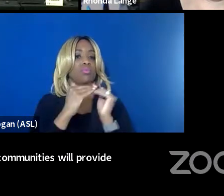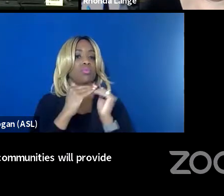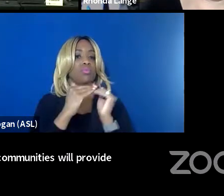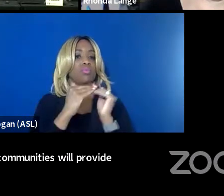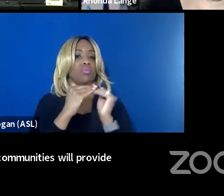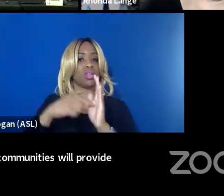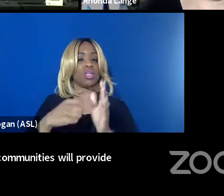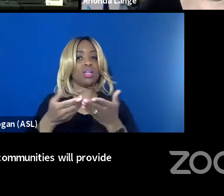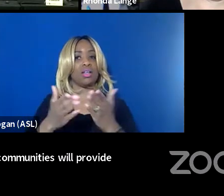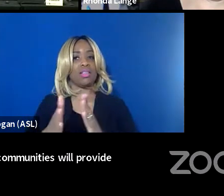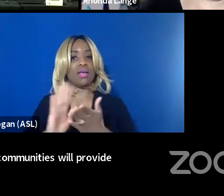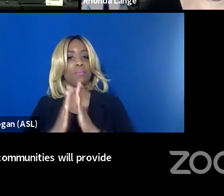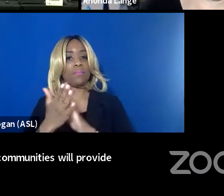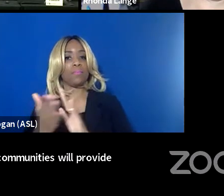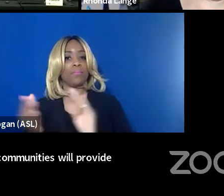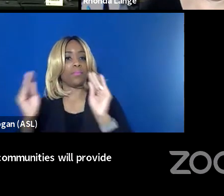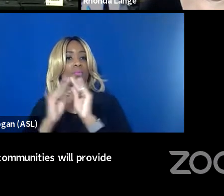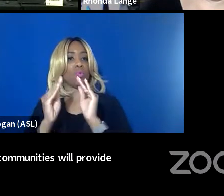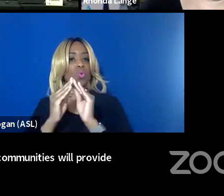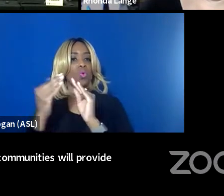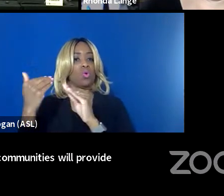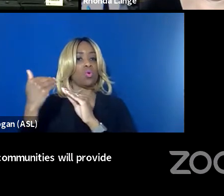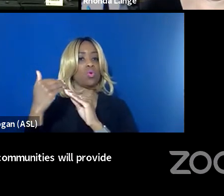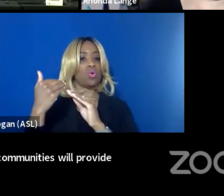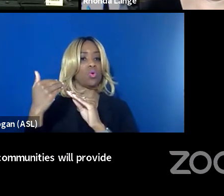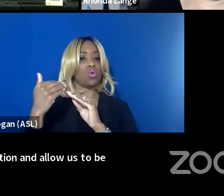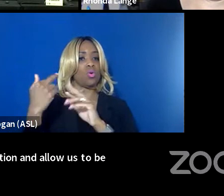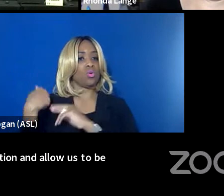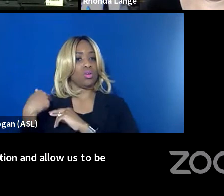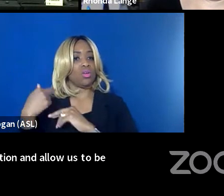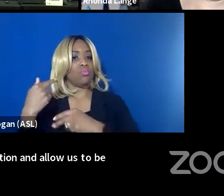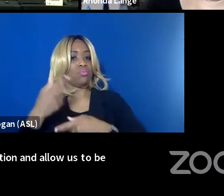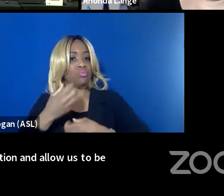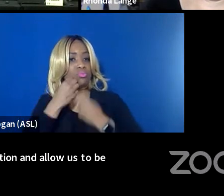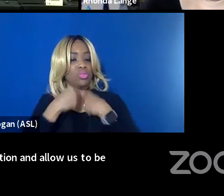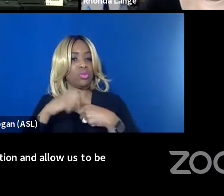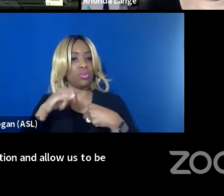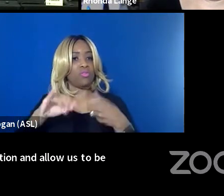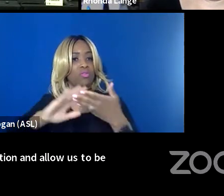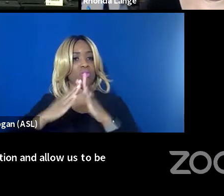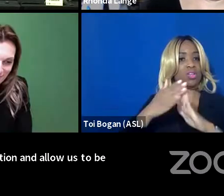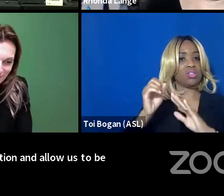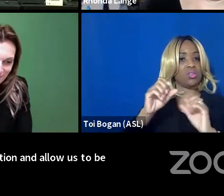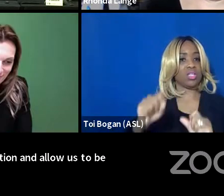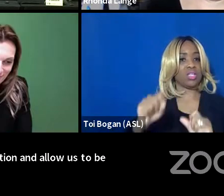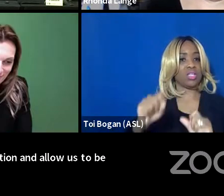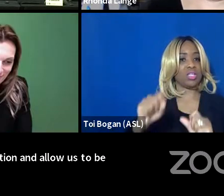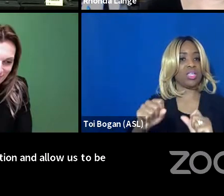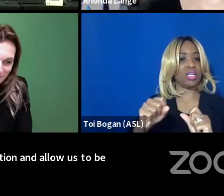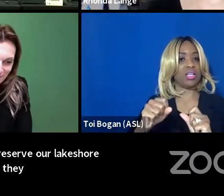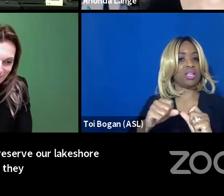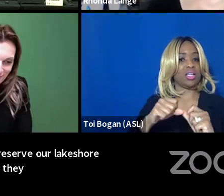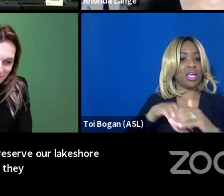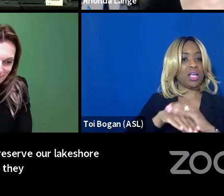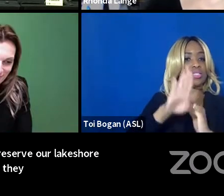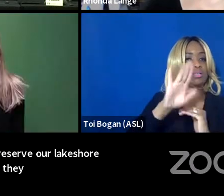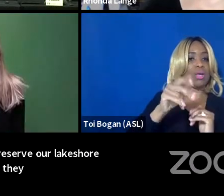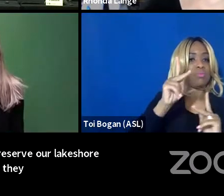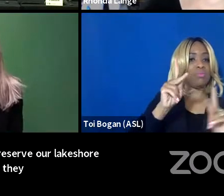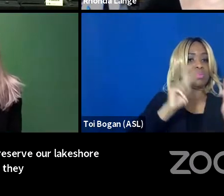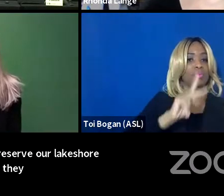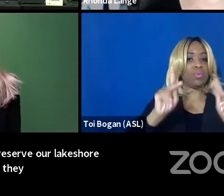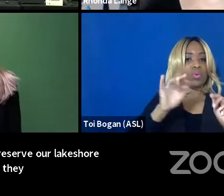and allow us to be more and allow more responsibly preserve our Lakeshore communities so that they can be accessed by people across Michigan. Thank